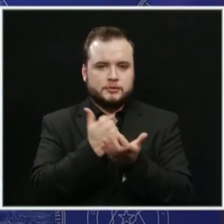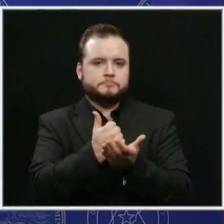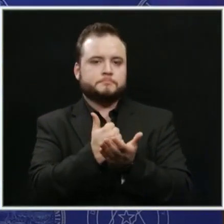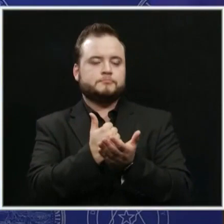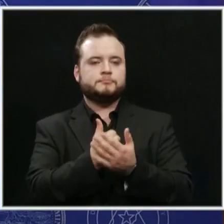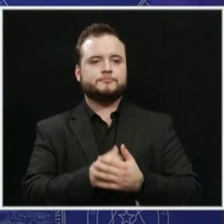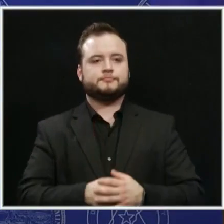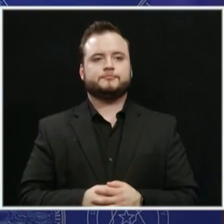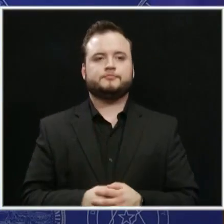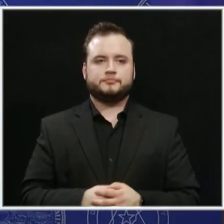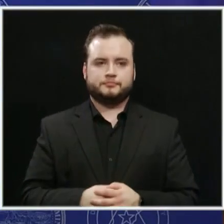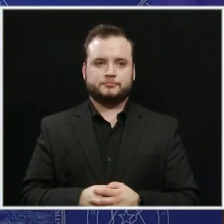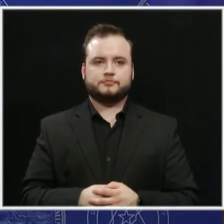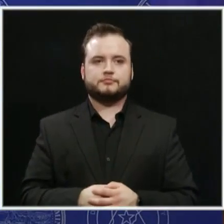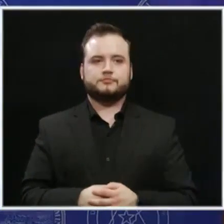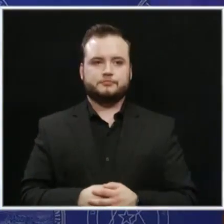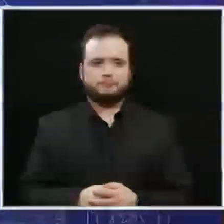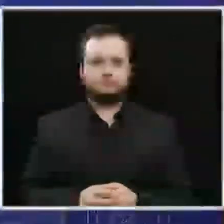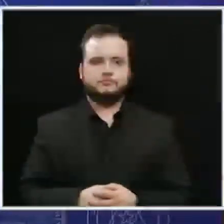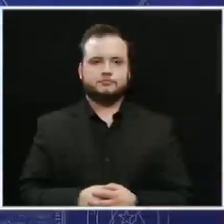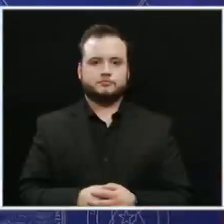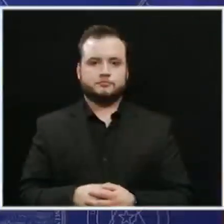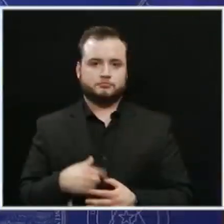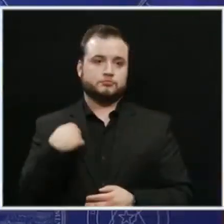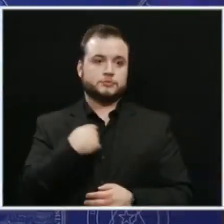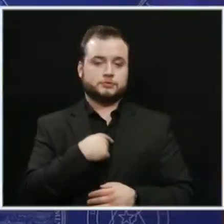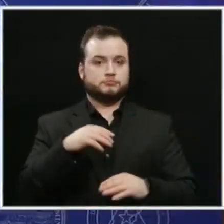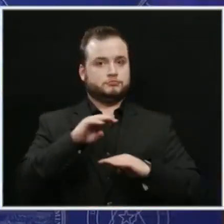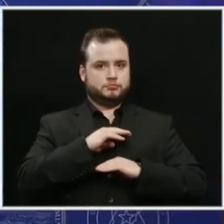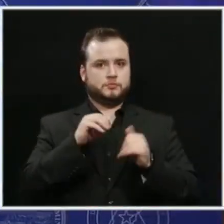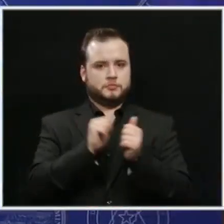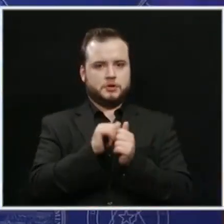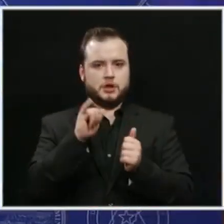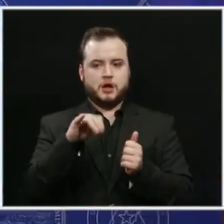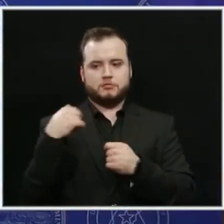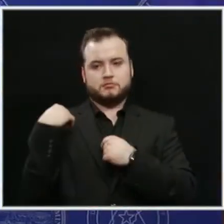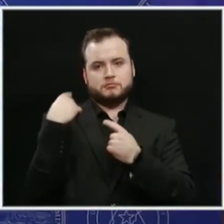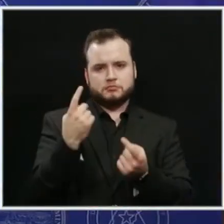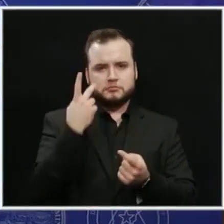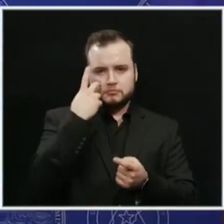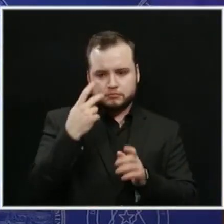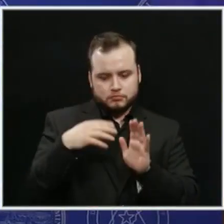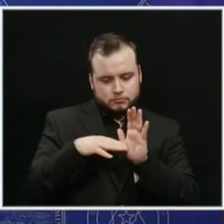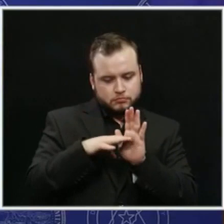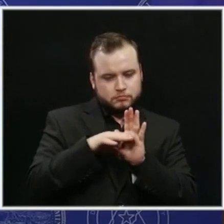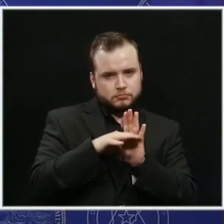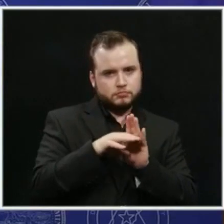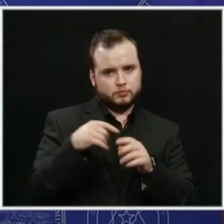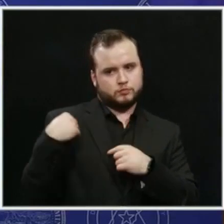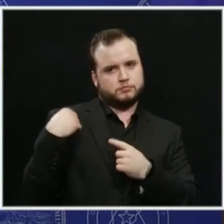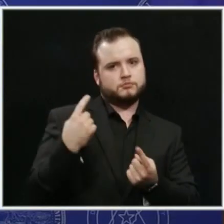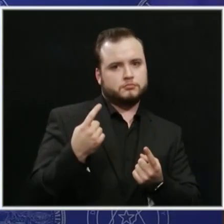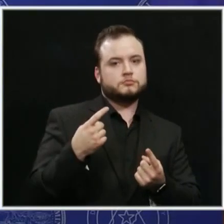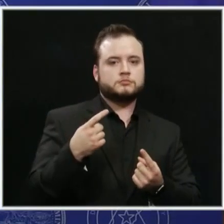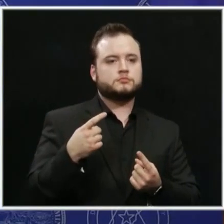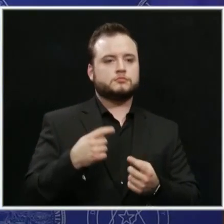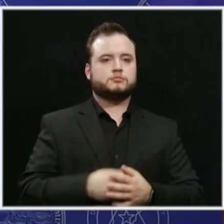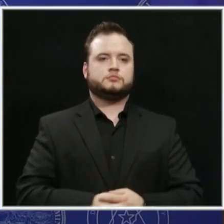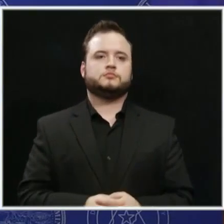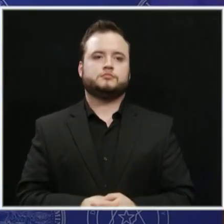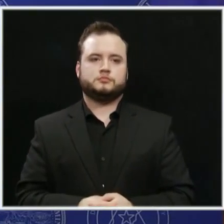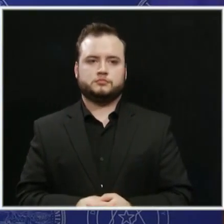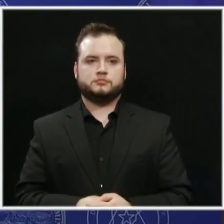pleased with how measured the growth has been heretofore. That as Dr. Hick has said, we clearly have bought some